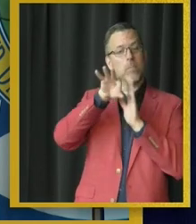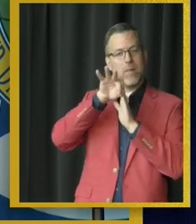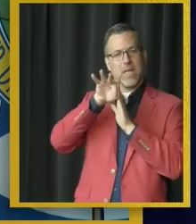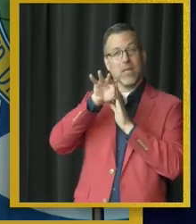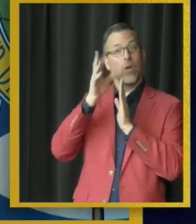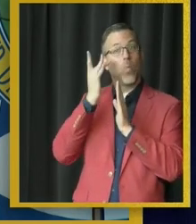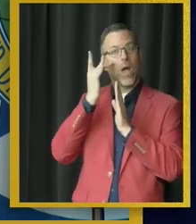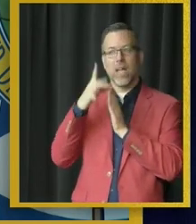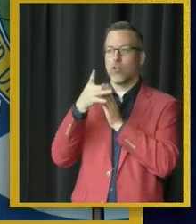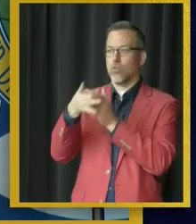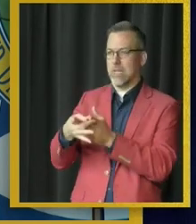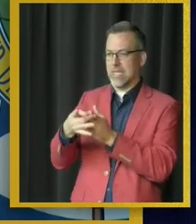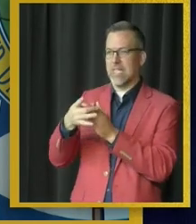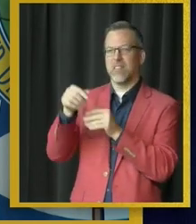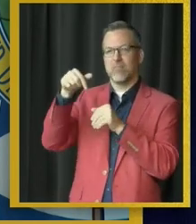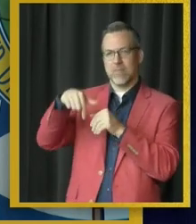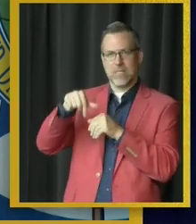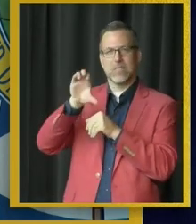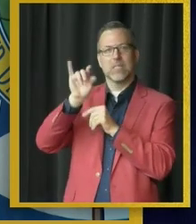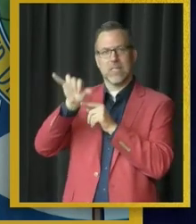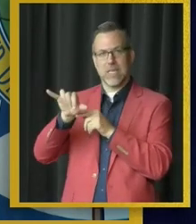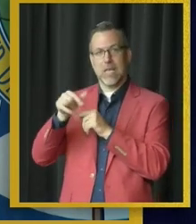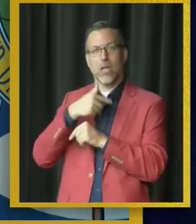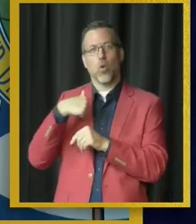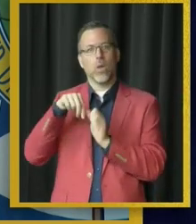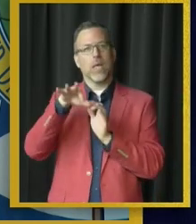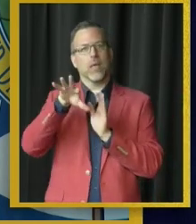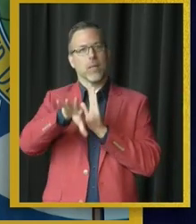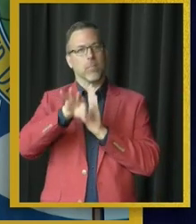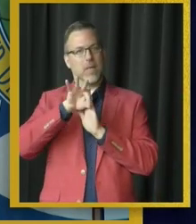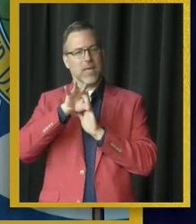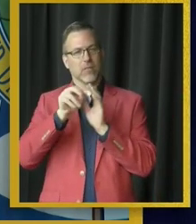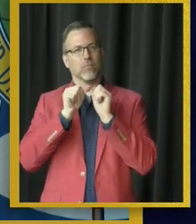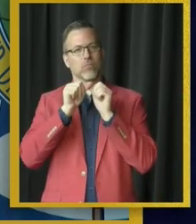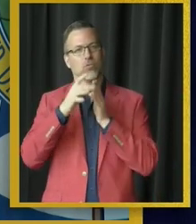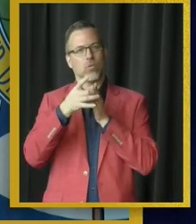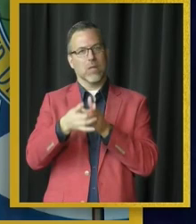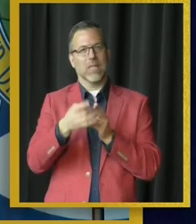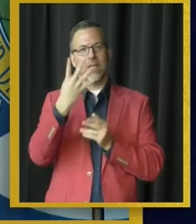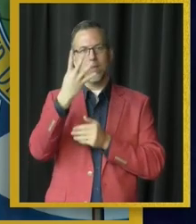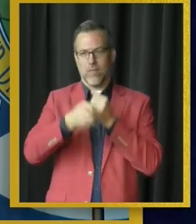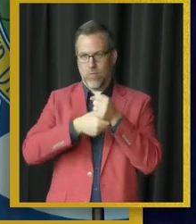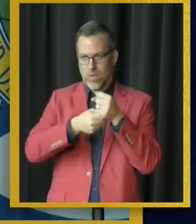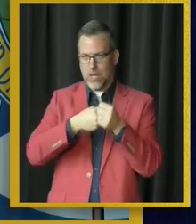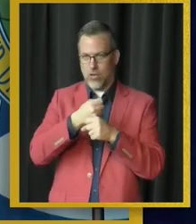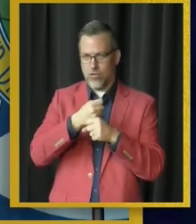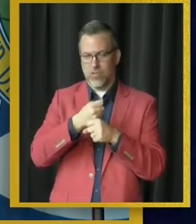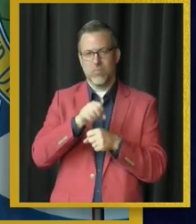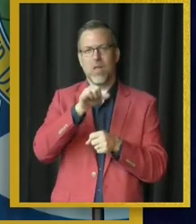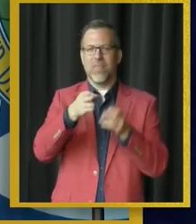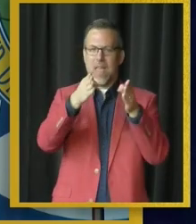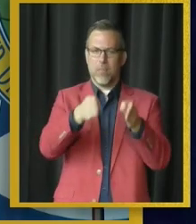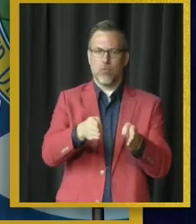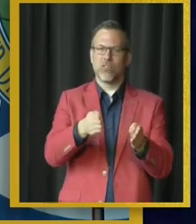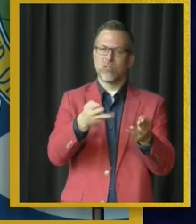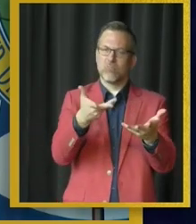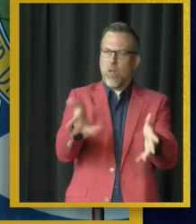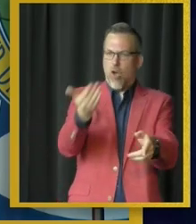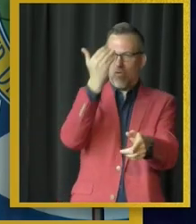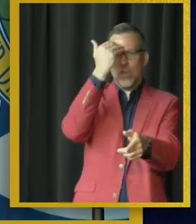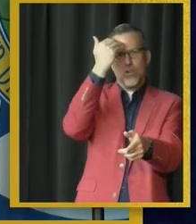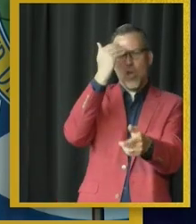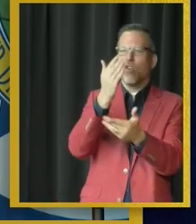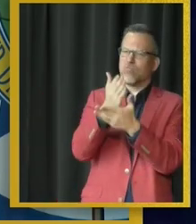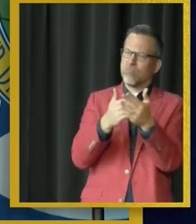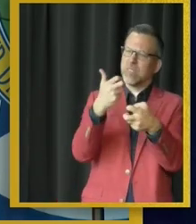When we elect that individual for a four-year term, that individual knows what problems are existing at the time he or